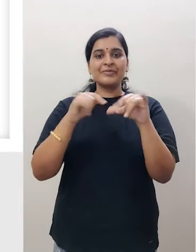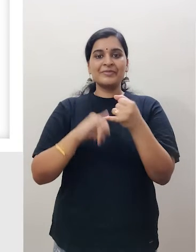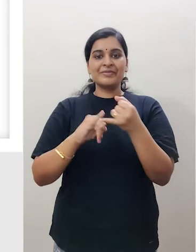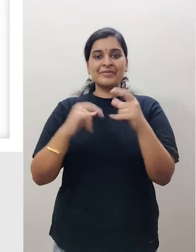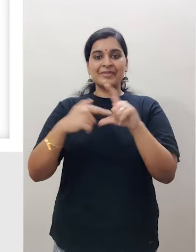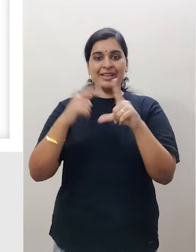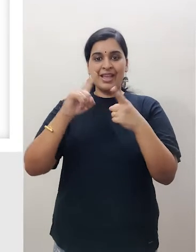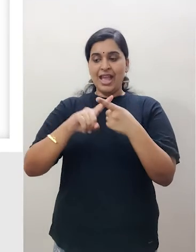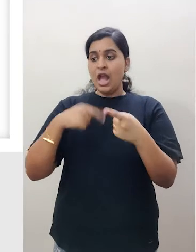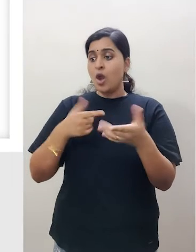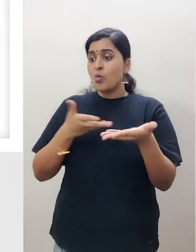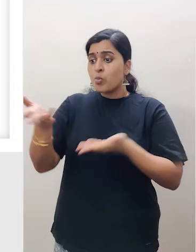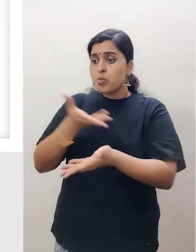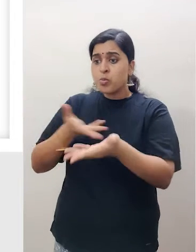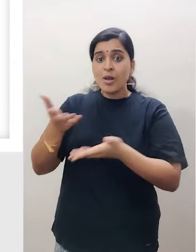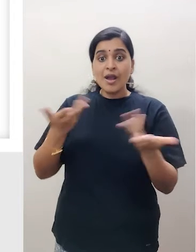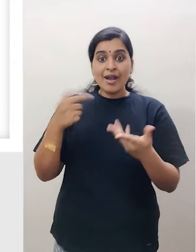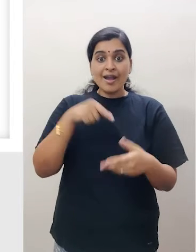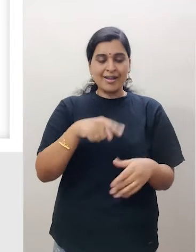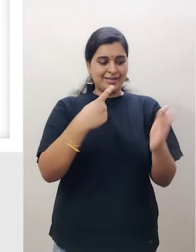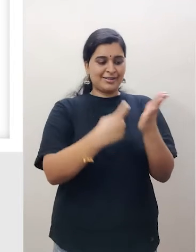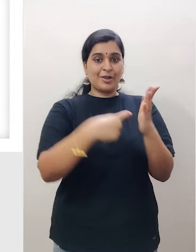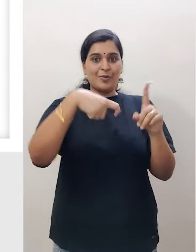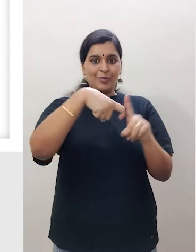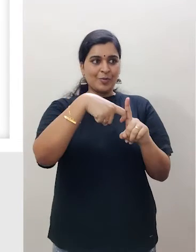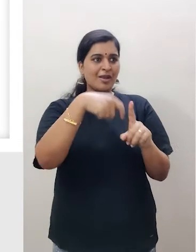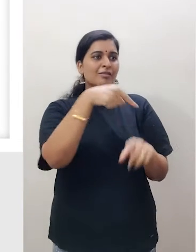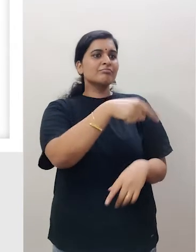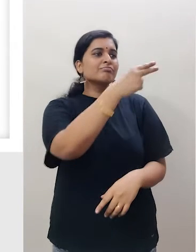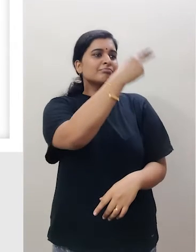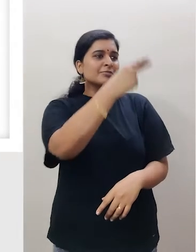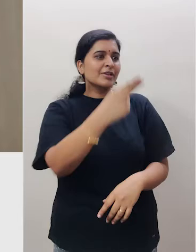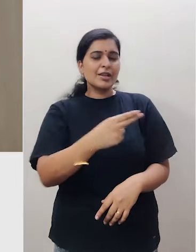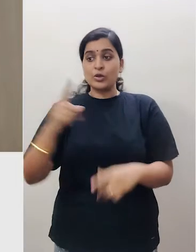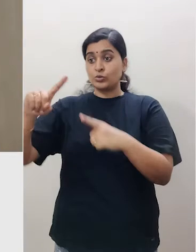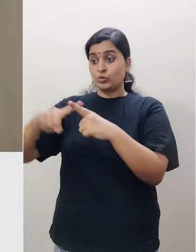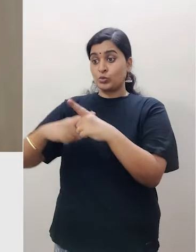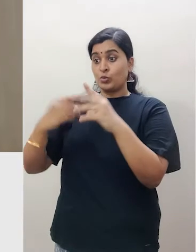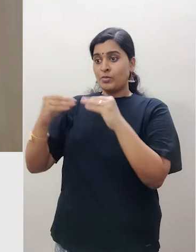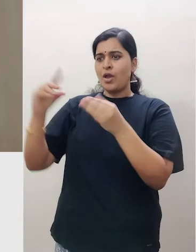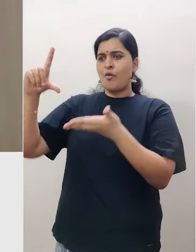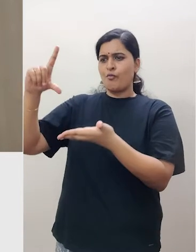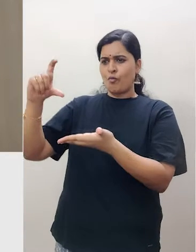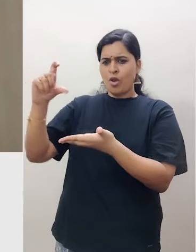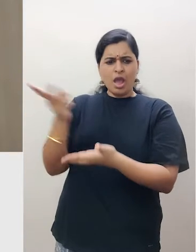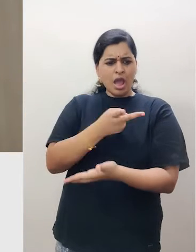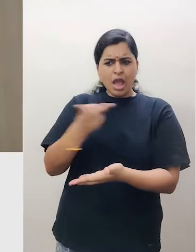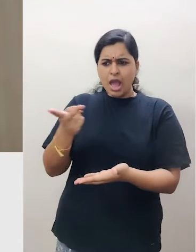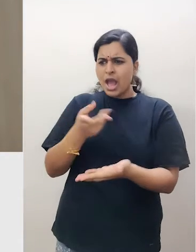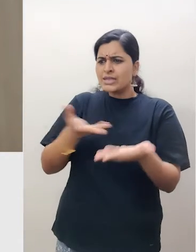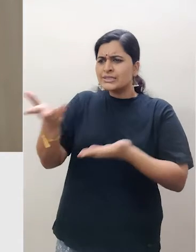conversation between a painting by Ram Kumar and a photograph by Jyoti Bhatt that explores questions of